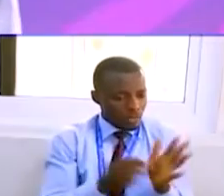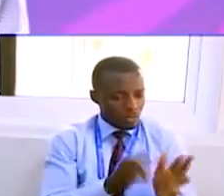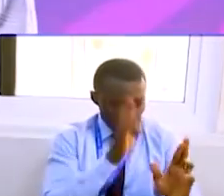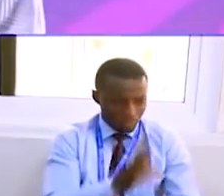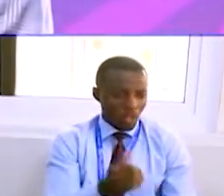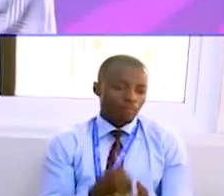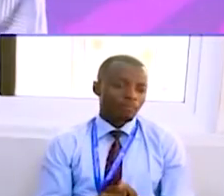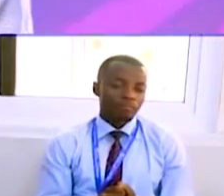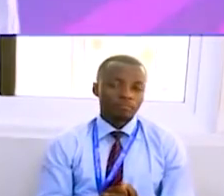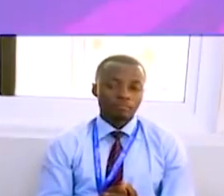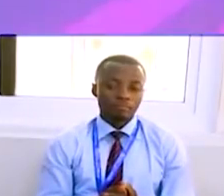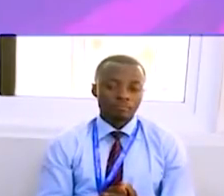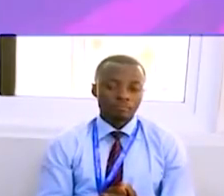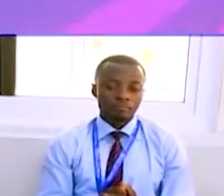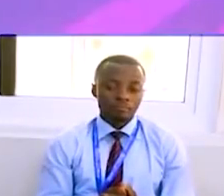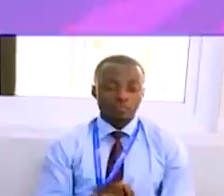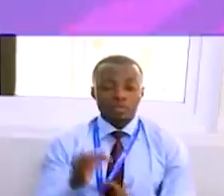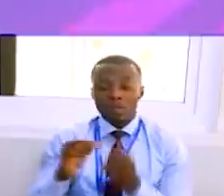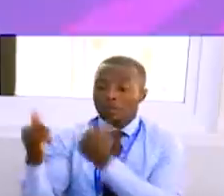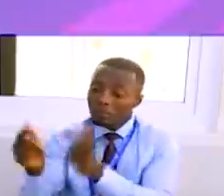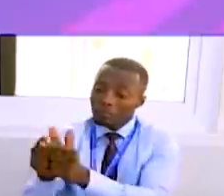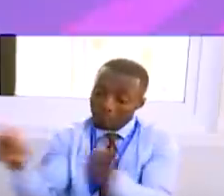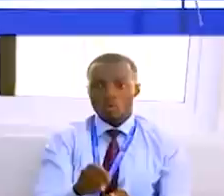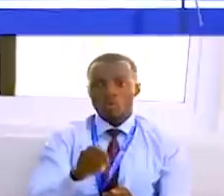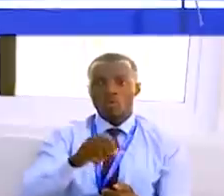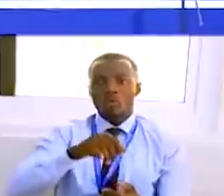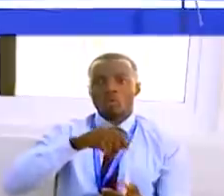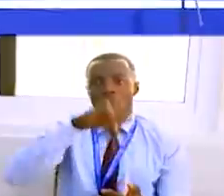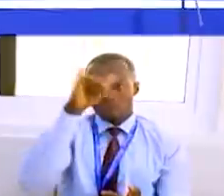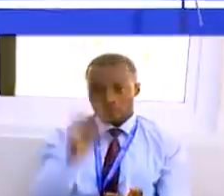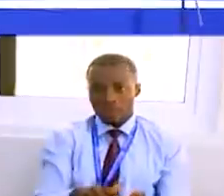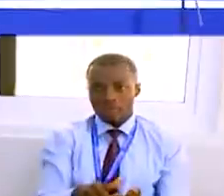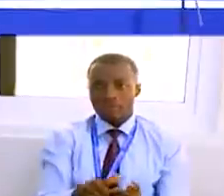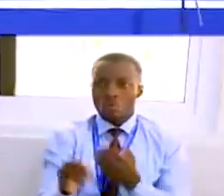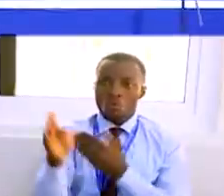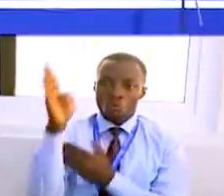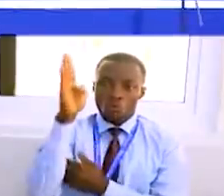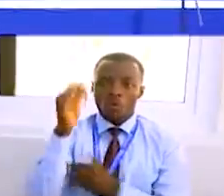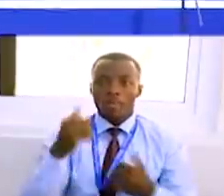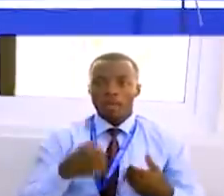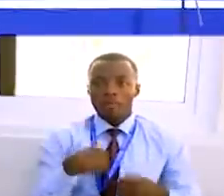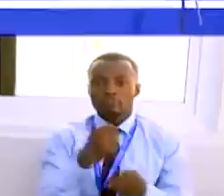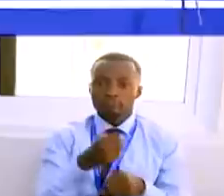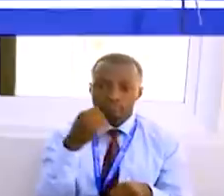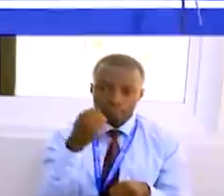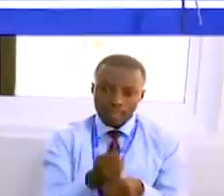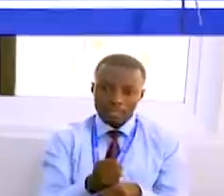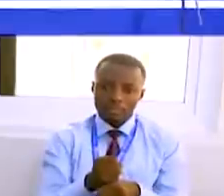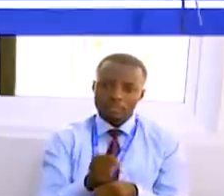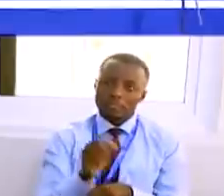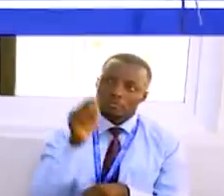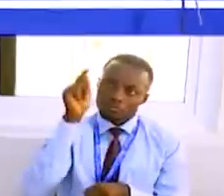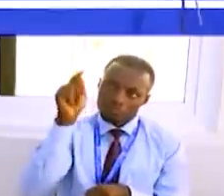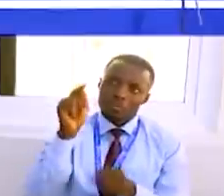a huge privilege and a huge responsibility to be an ambassador. If we are the ambassadors of Christ, then we